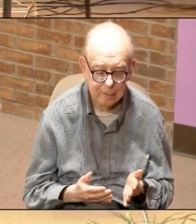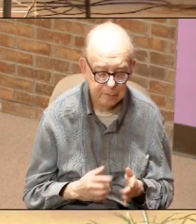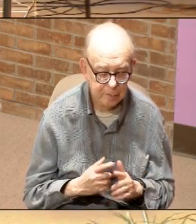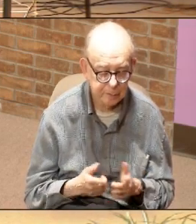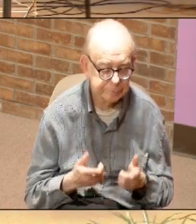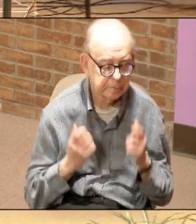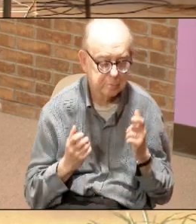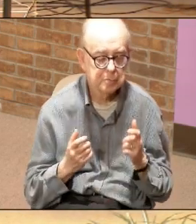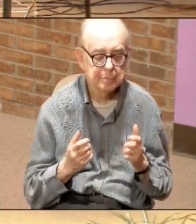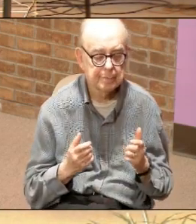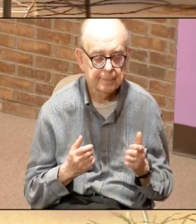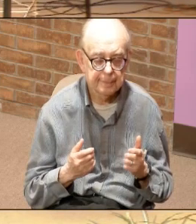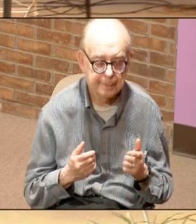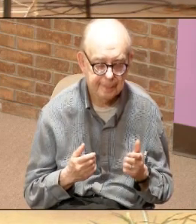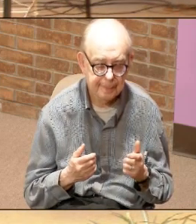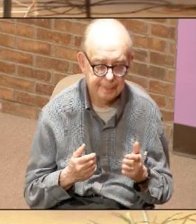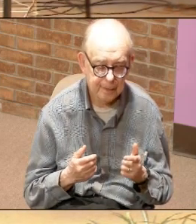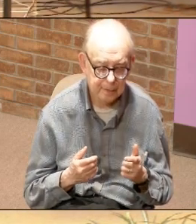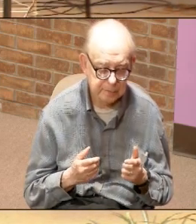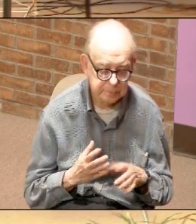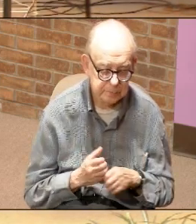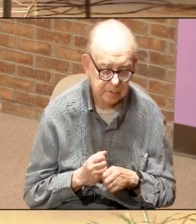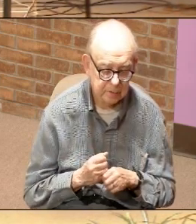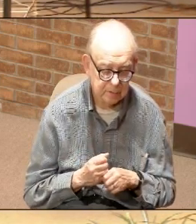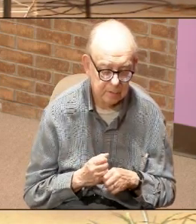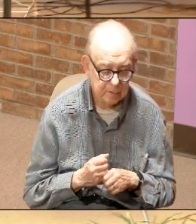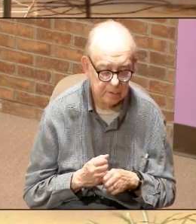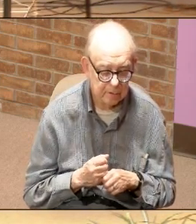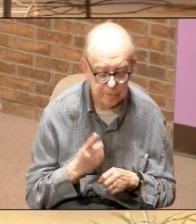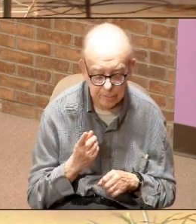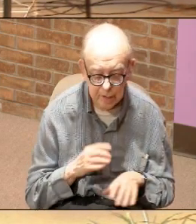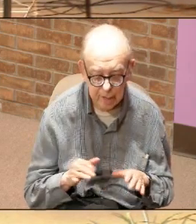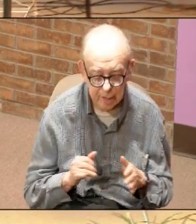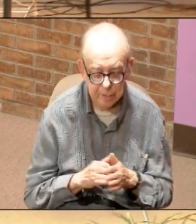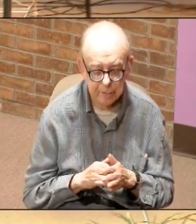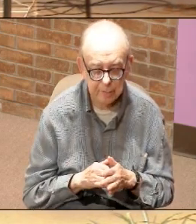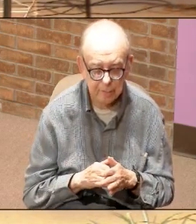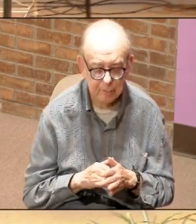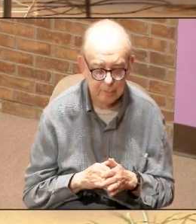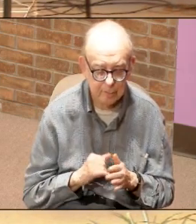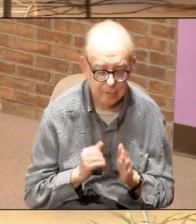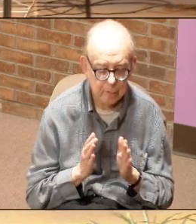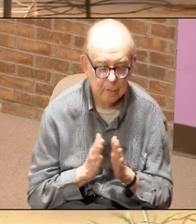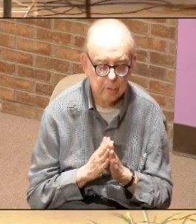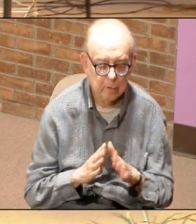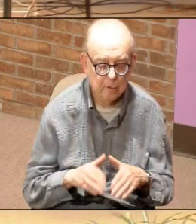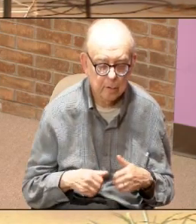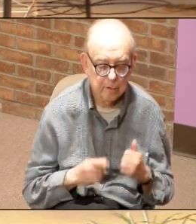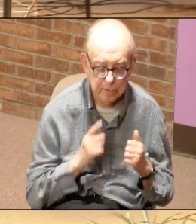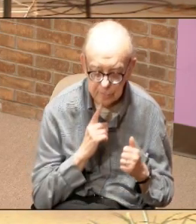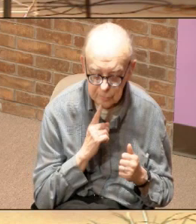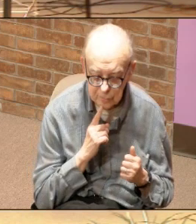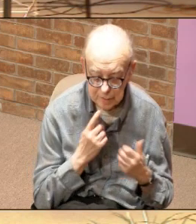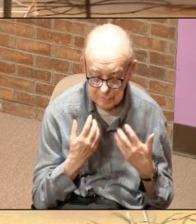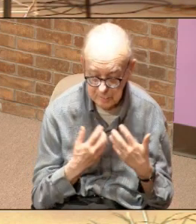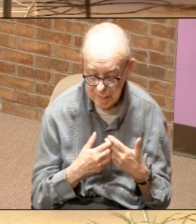And then all of a sudden, you got the hang of it. Your prayer life is really